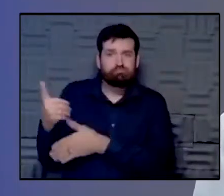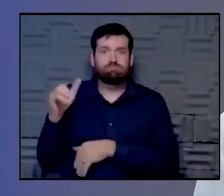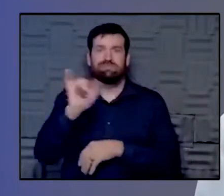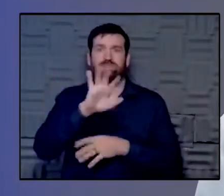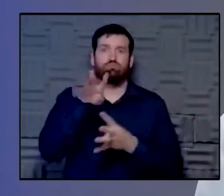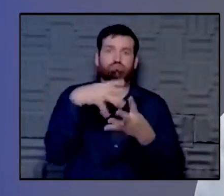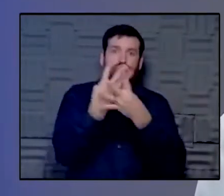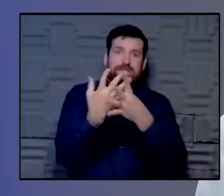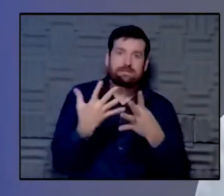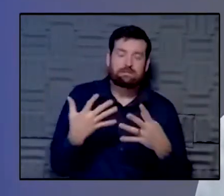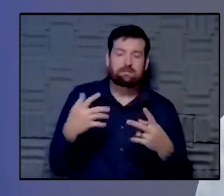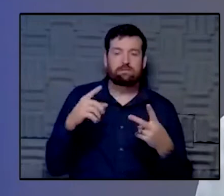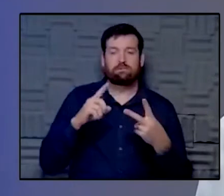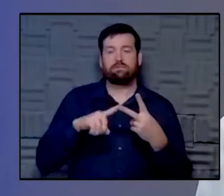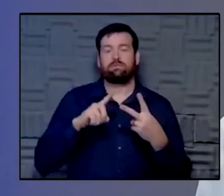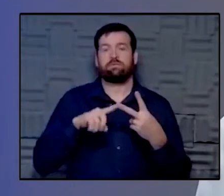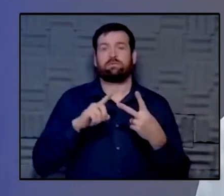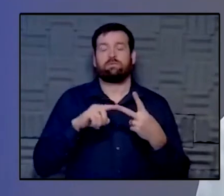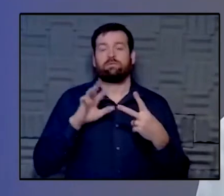prison or